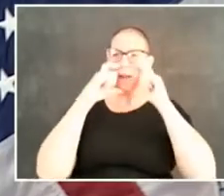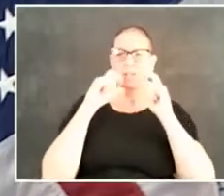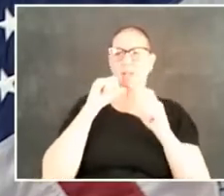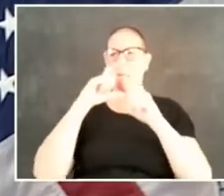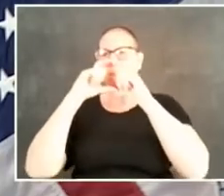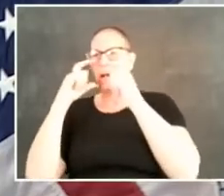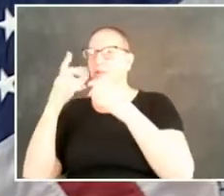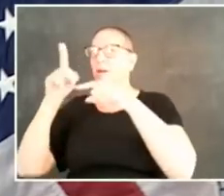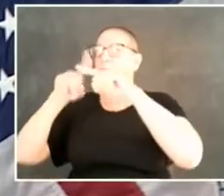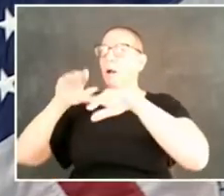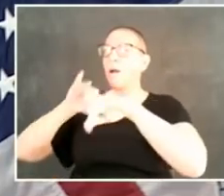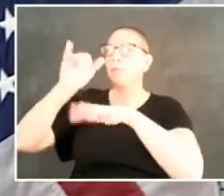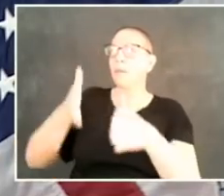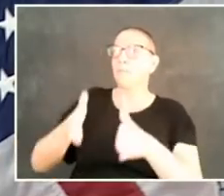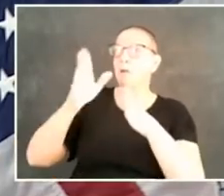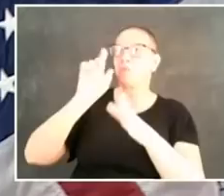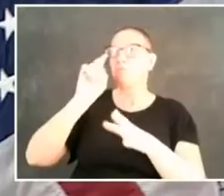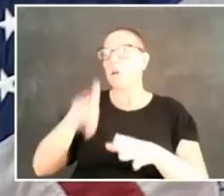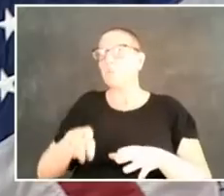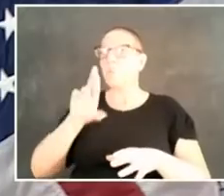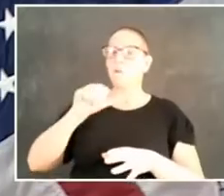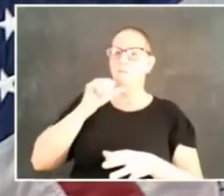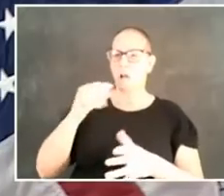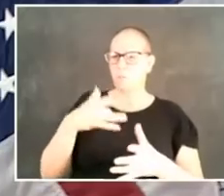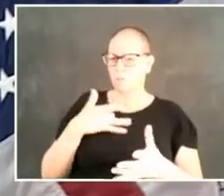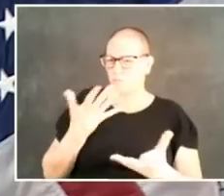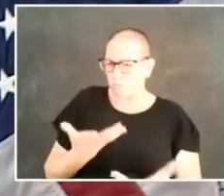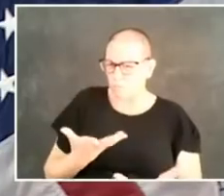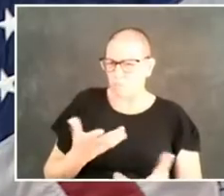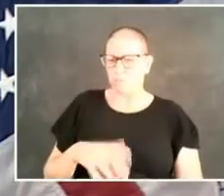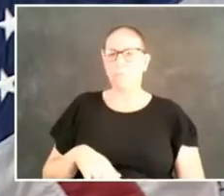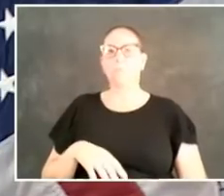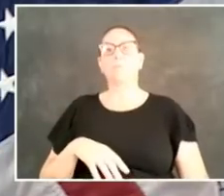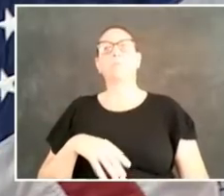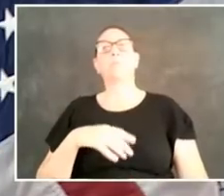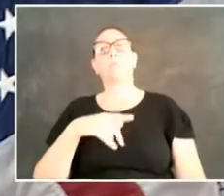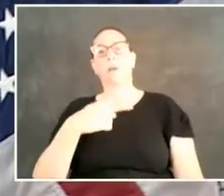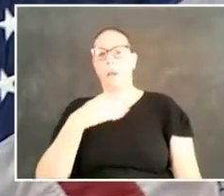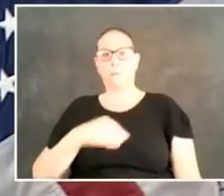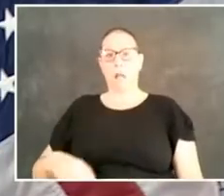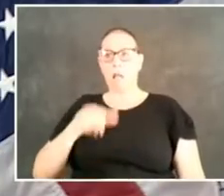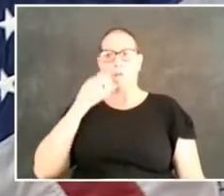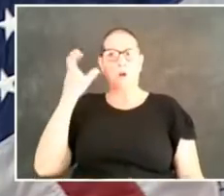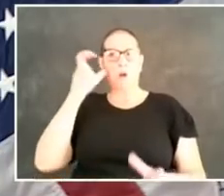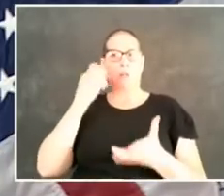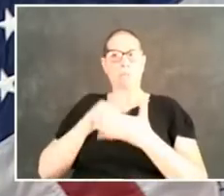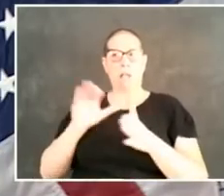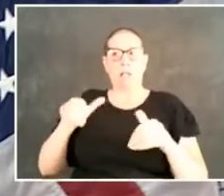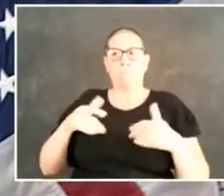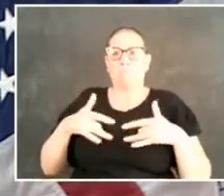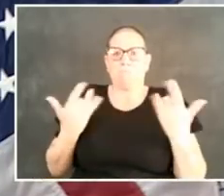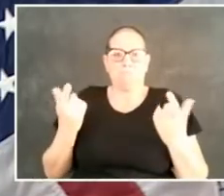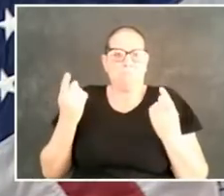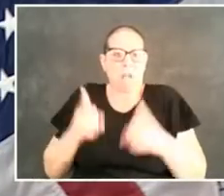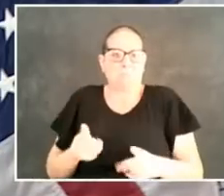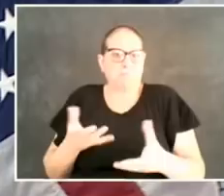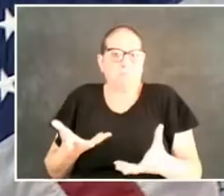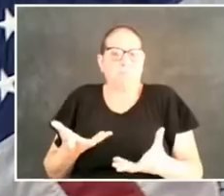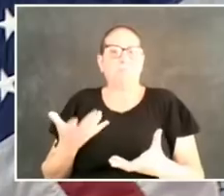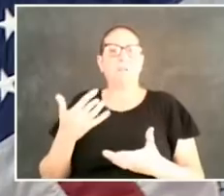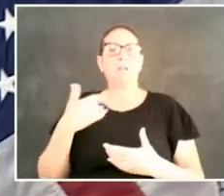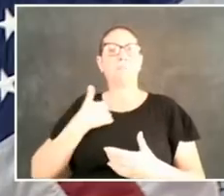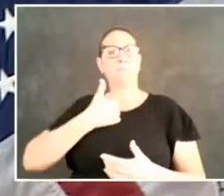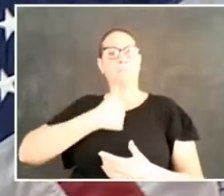that before, Yoav, and I think it's abundantly clear that people need to be wearing face coverings, and particularly in